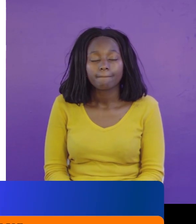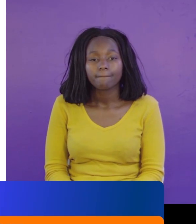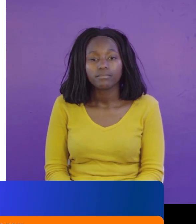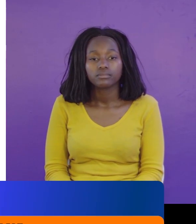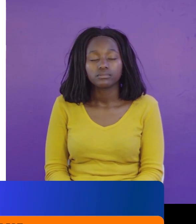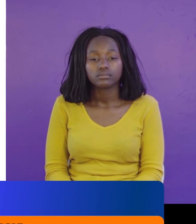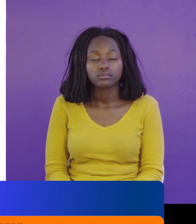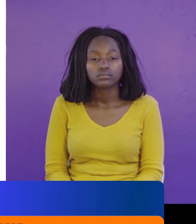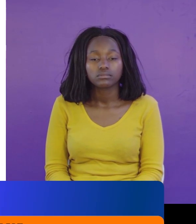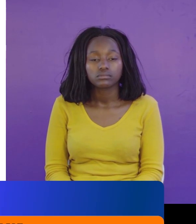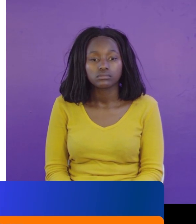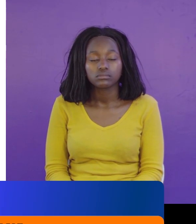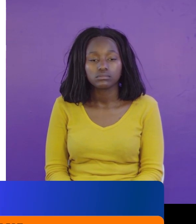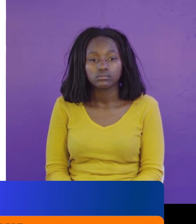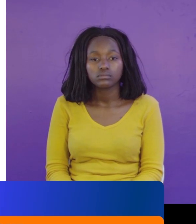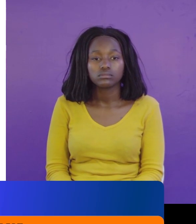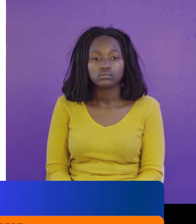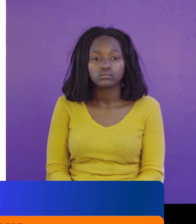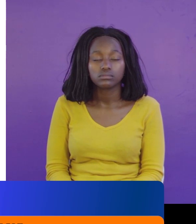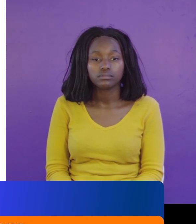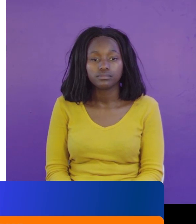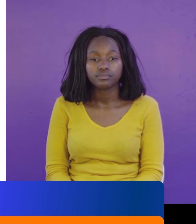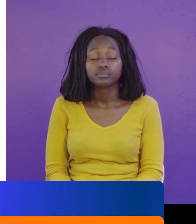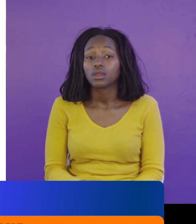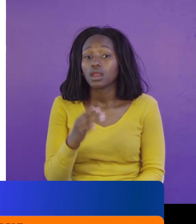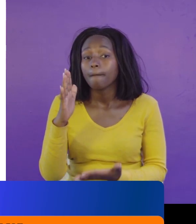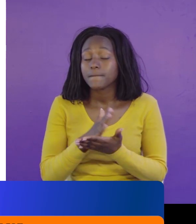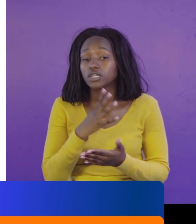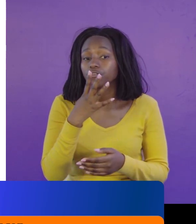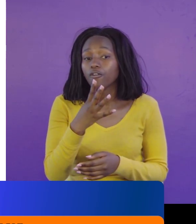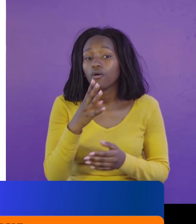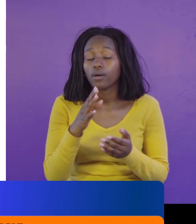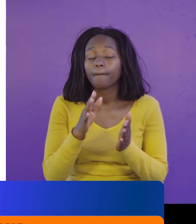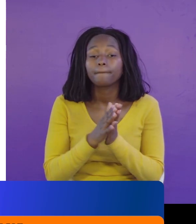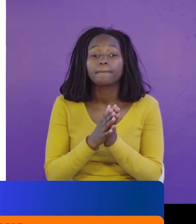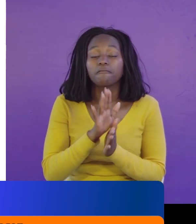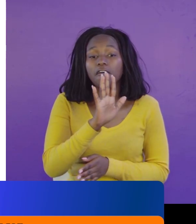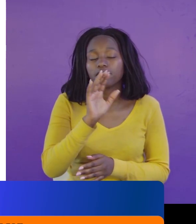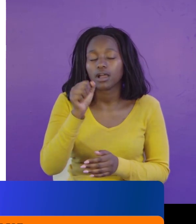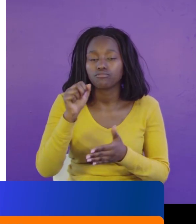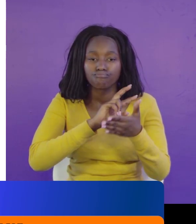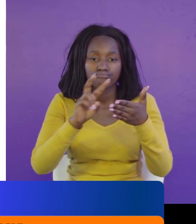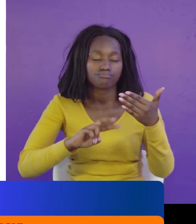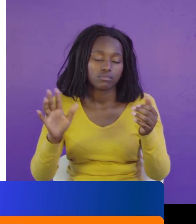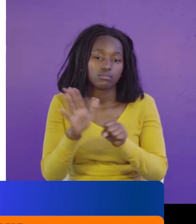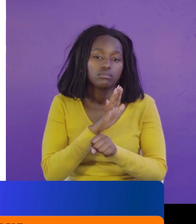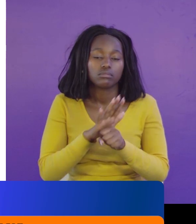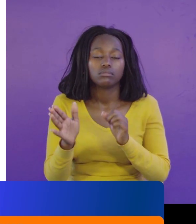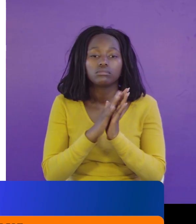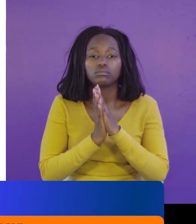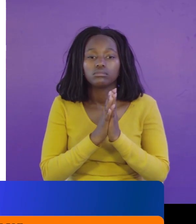statement by the Standard, and you can get more on that story on page 4 and 5 of the Standard this morning.